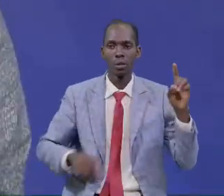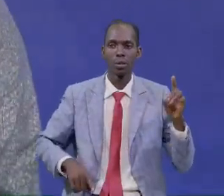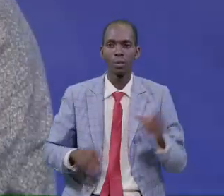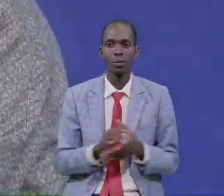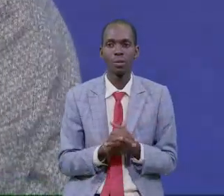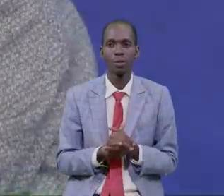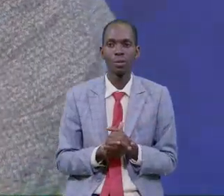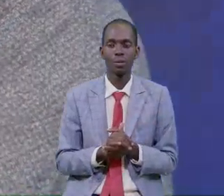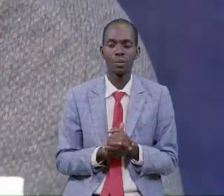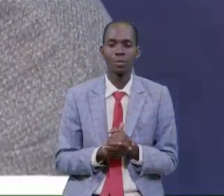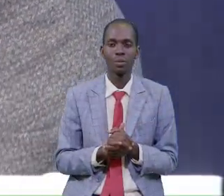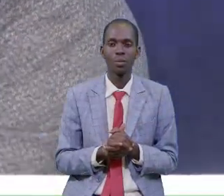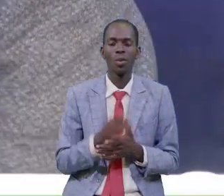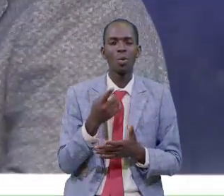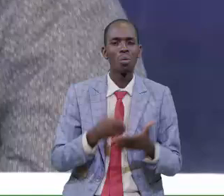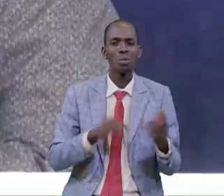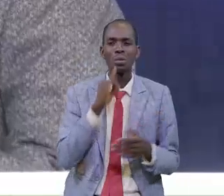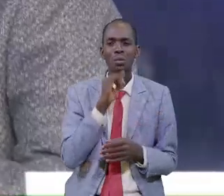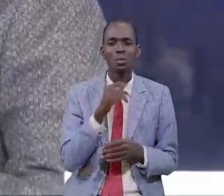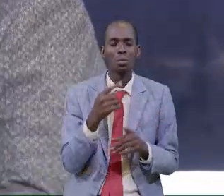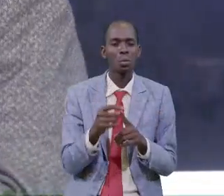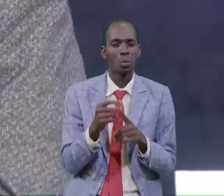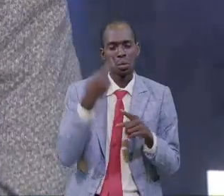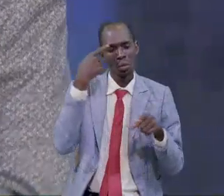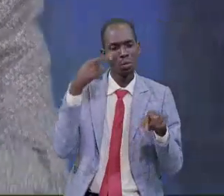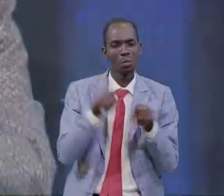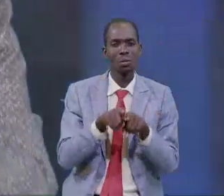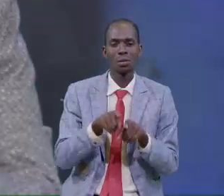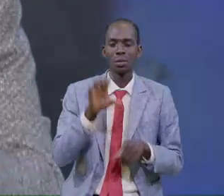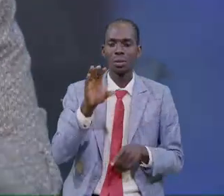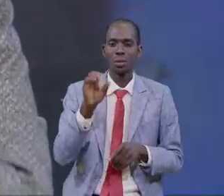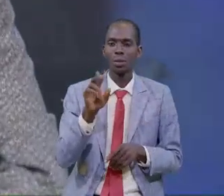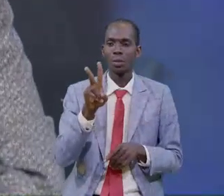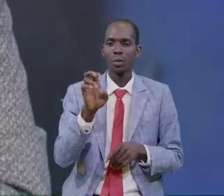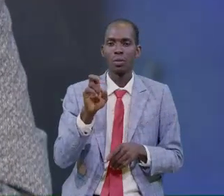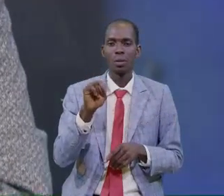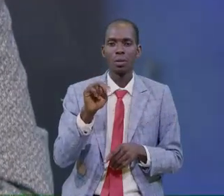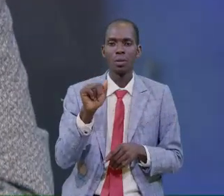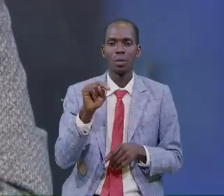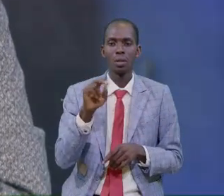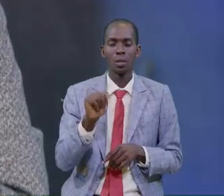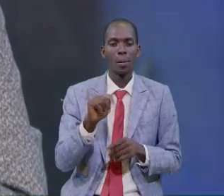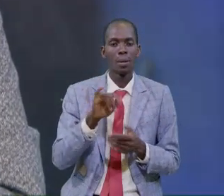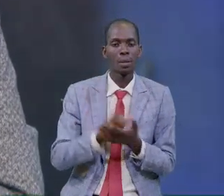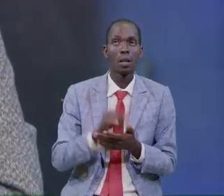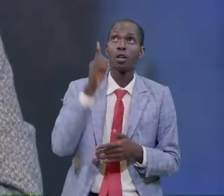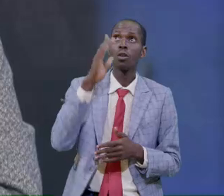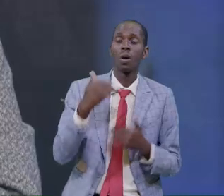What's a covenant? It's an agreement that God has made with man.